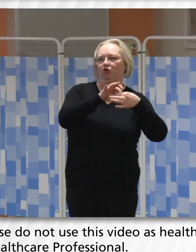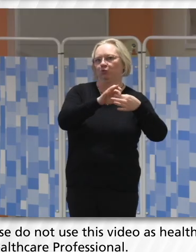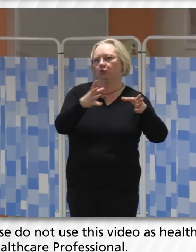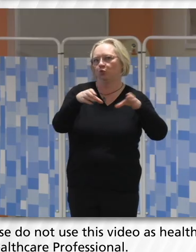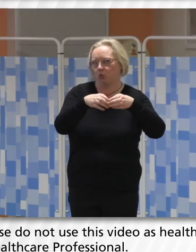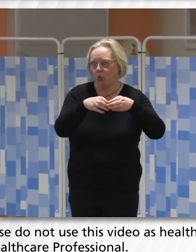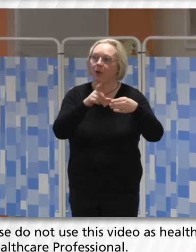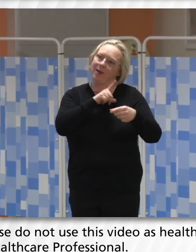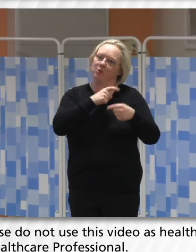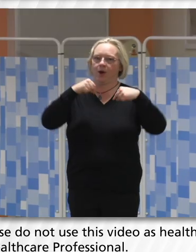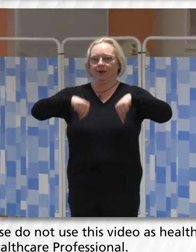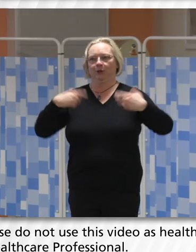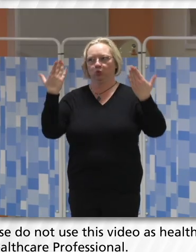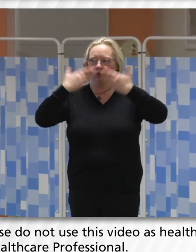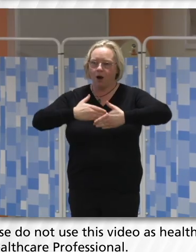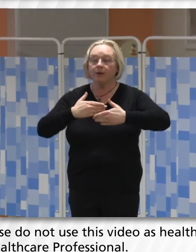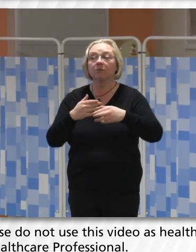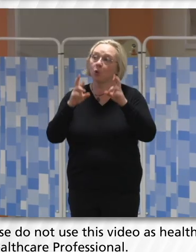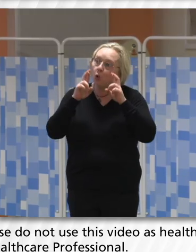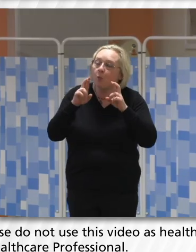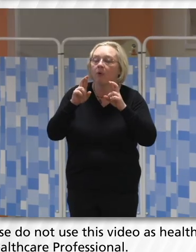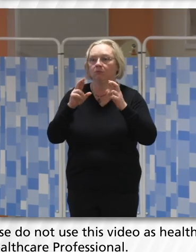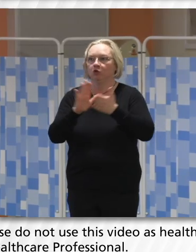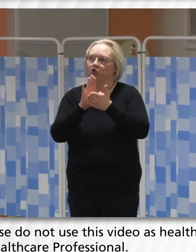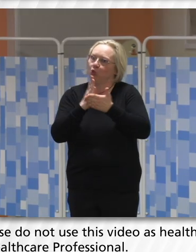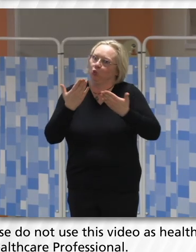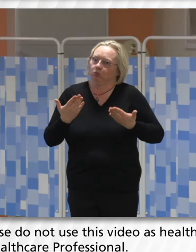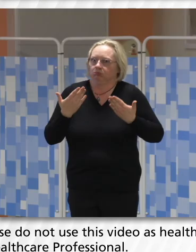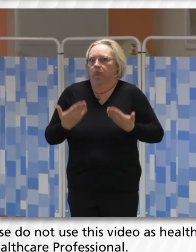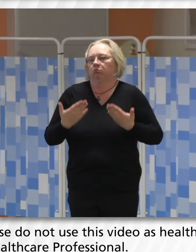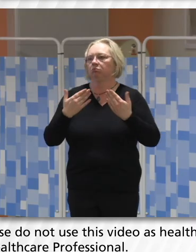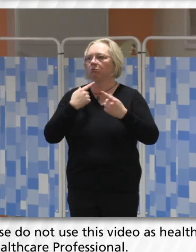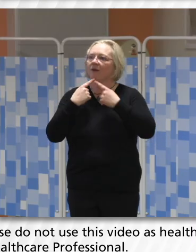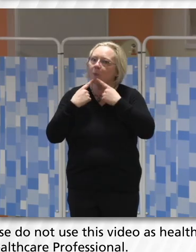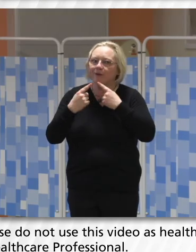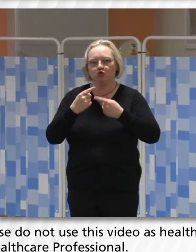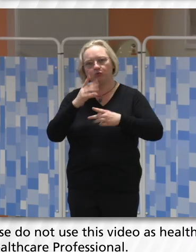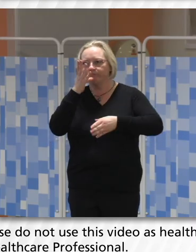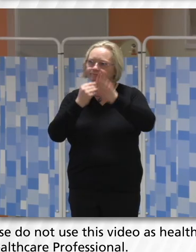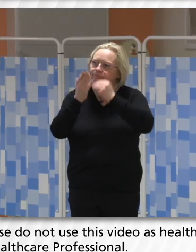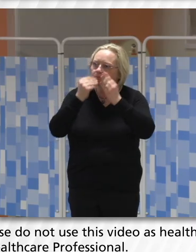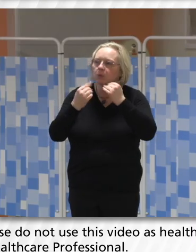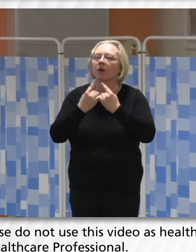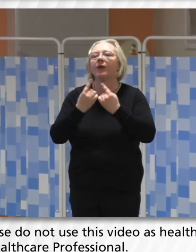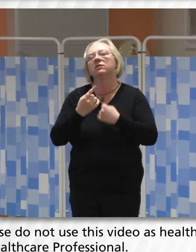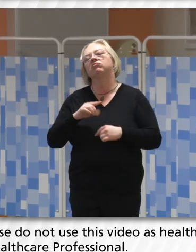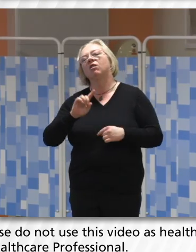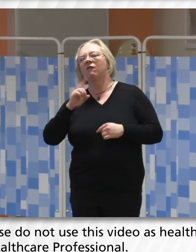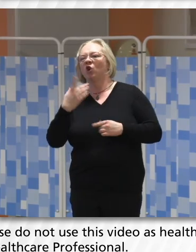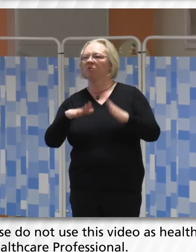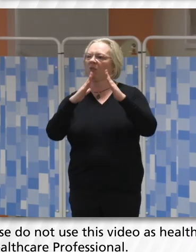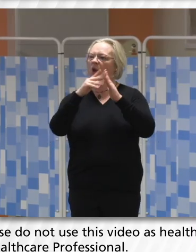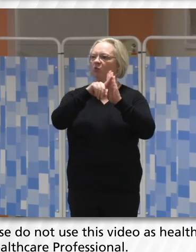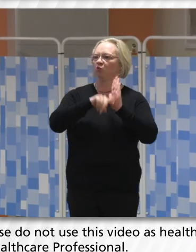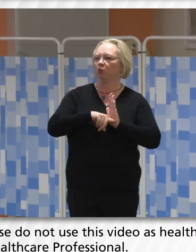tonight. Hope you enjoyed the pre-information meeting. It's always good to have a chat. Housekeeping first: in the event of the